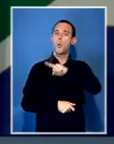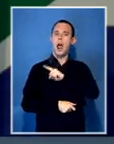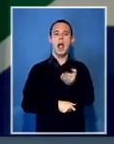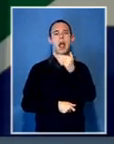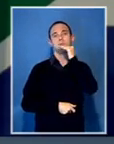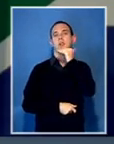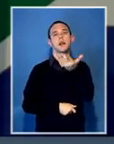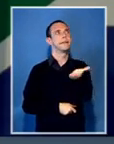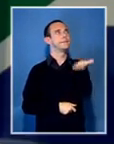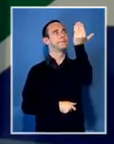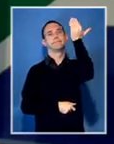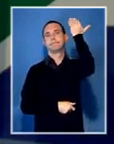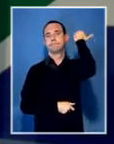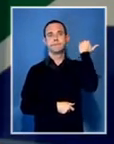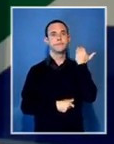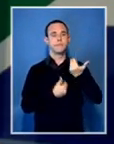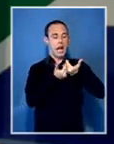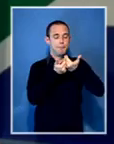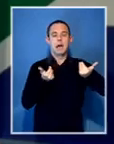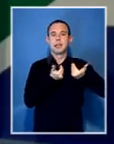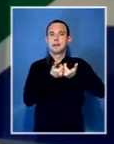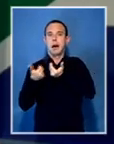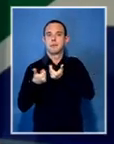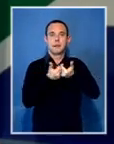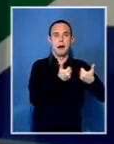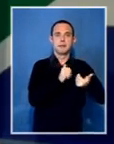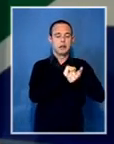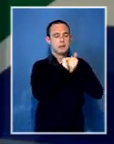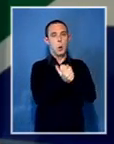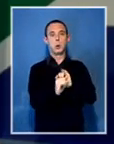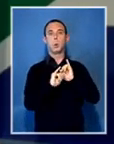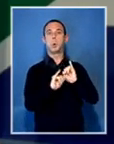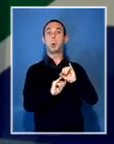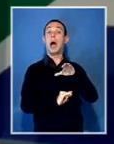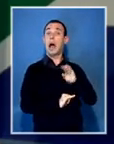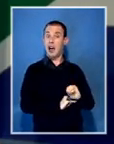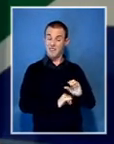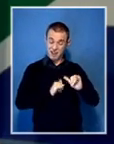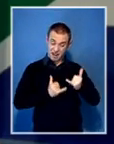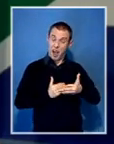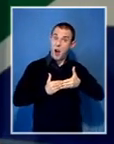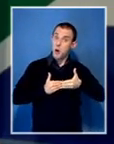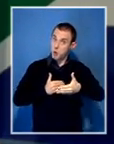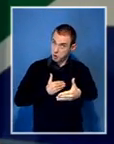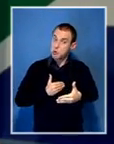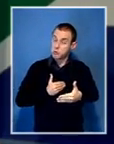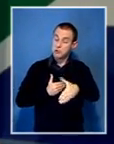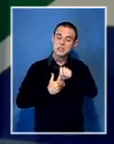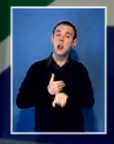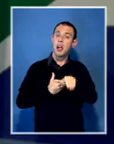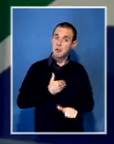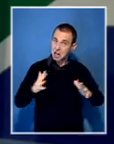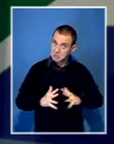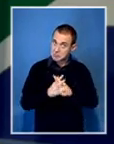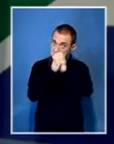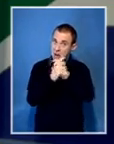divided in sport, that it was actually ugly, just to use that word. But where we are now, we're united. We're doing